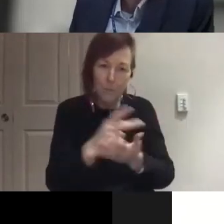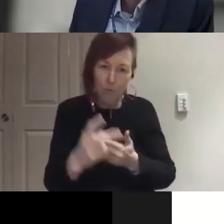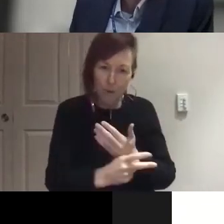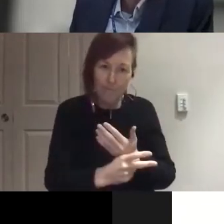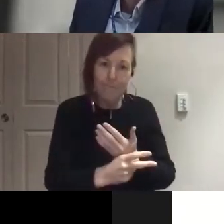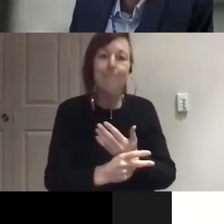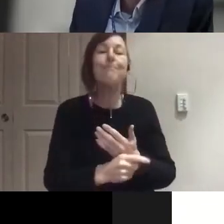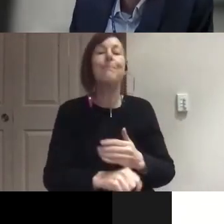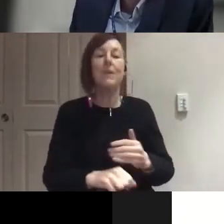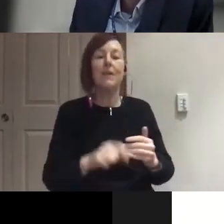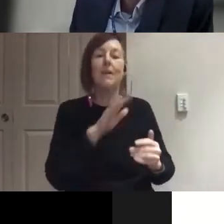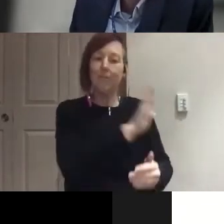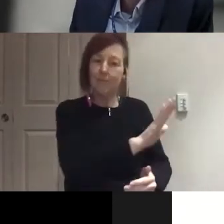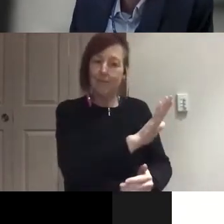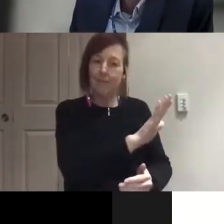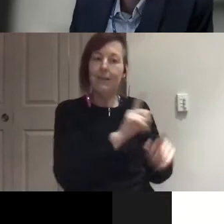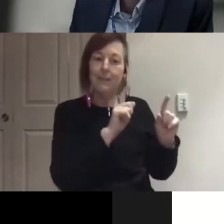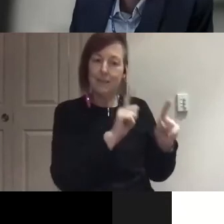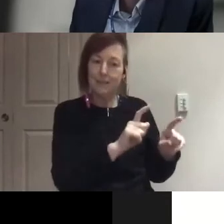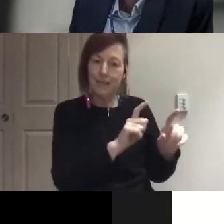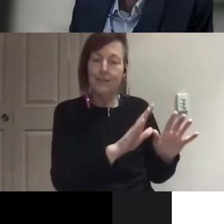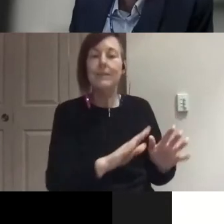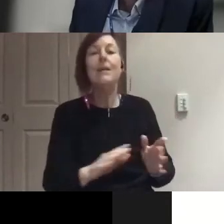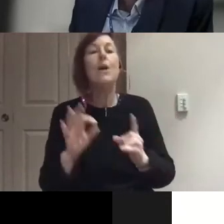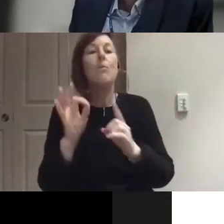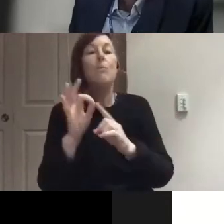School students that we're bringing forward for testing.